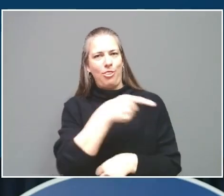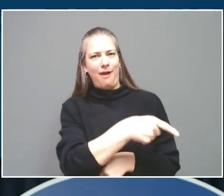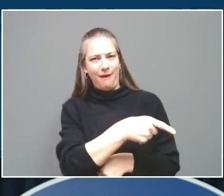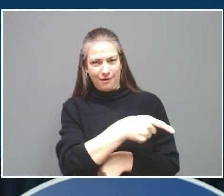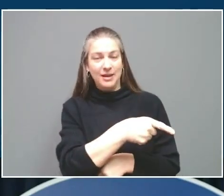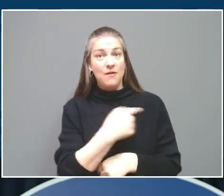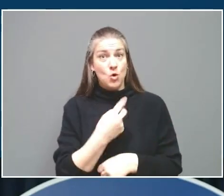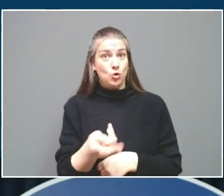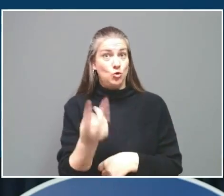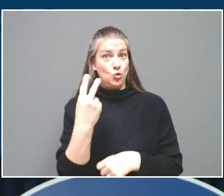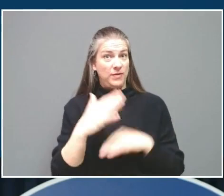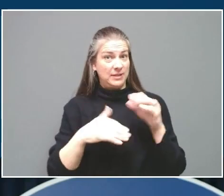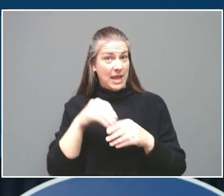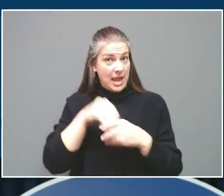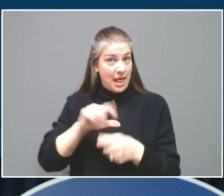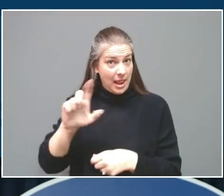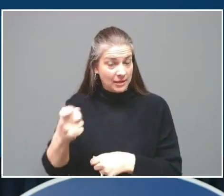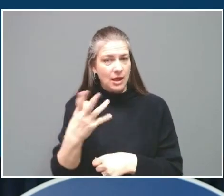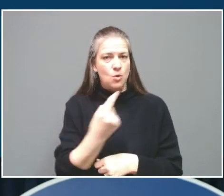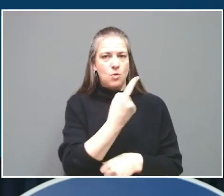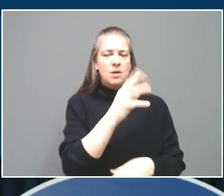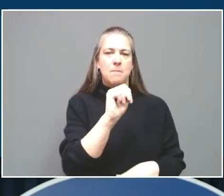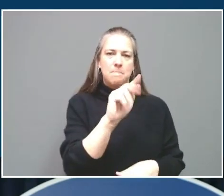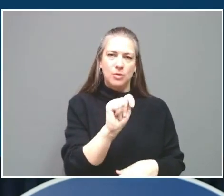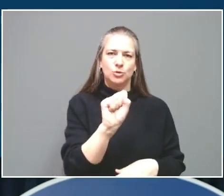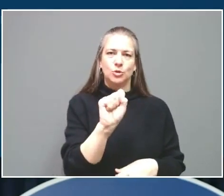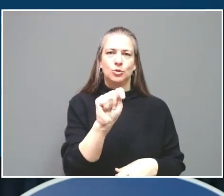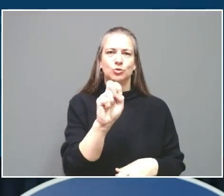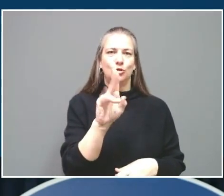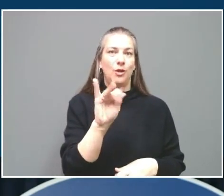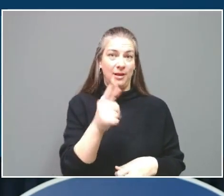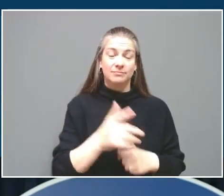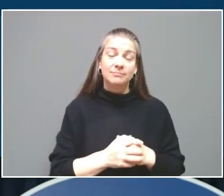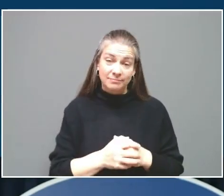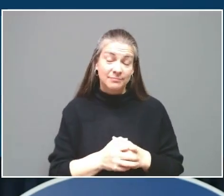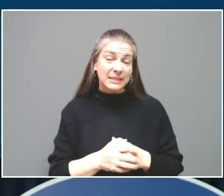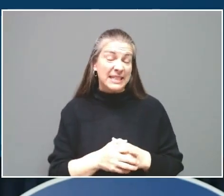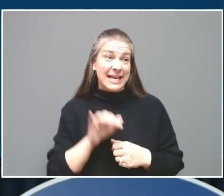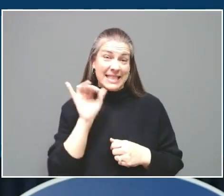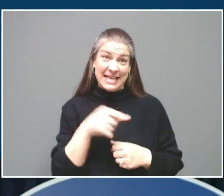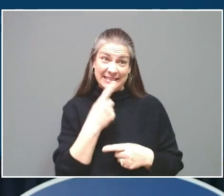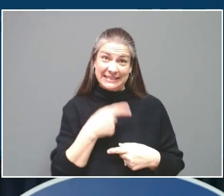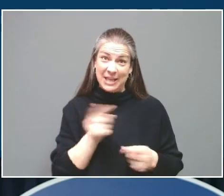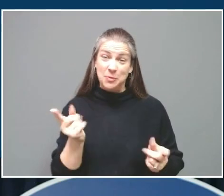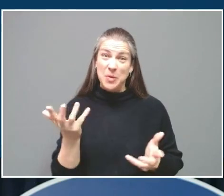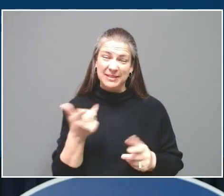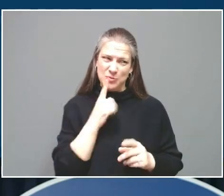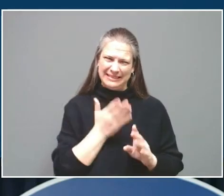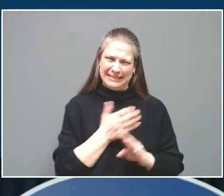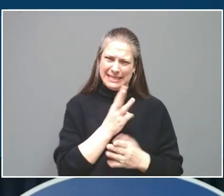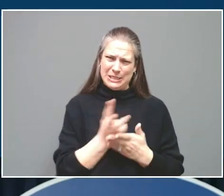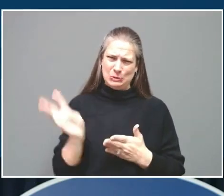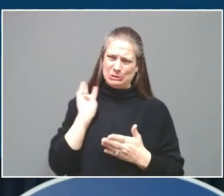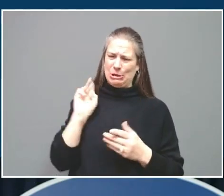and 1 in Mount Sterling. This announcement comes only about 6 weeks after Neogen announced plans to invest $10